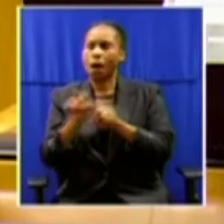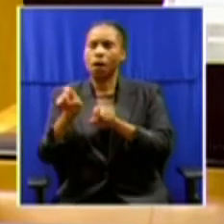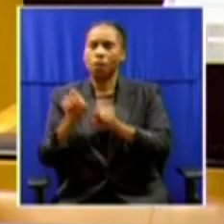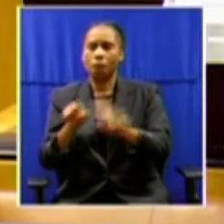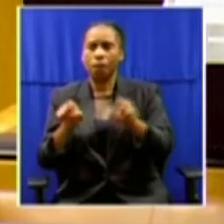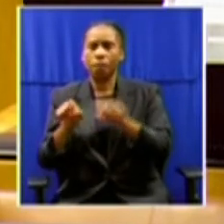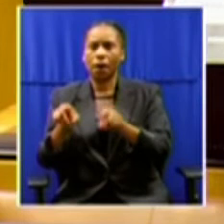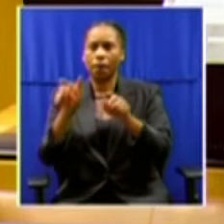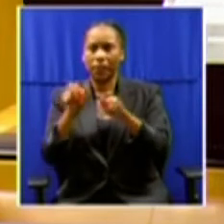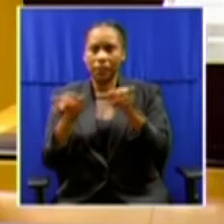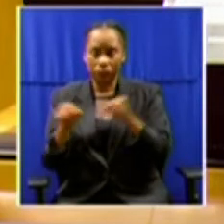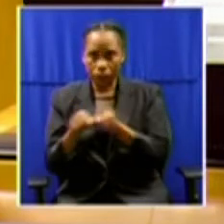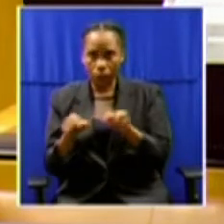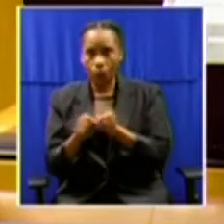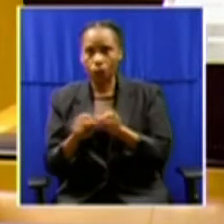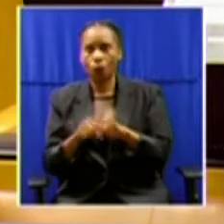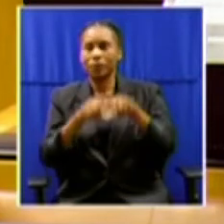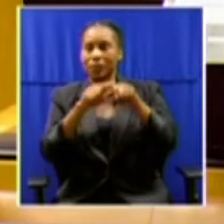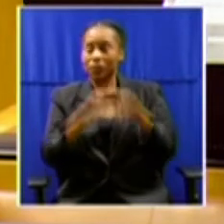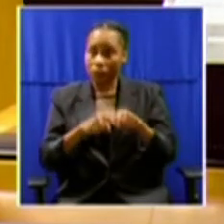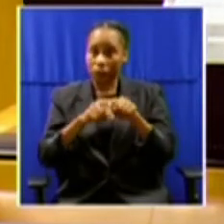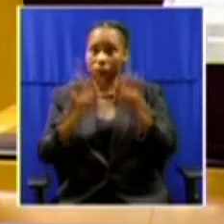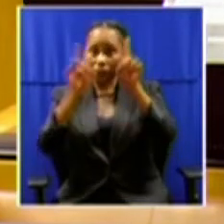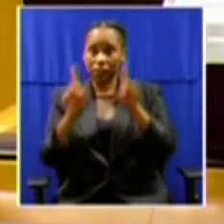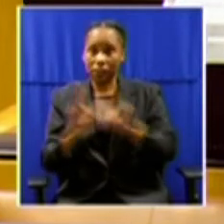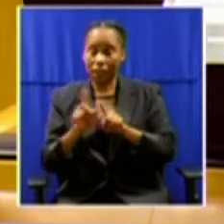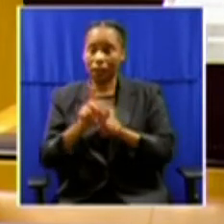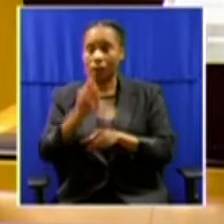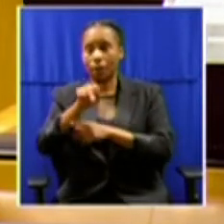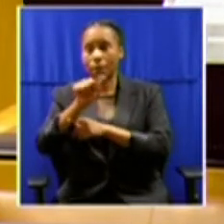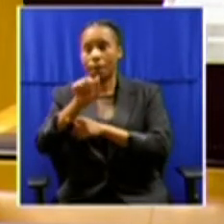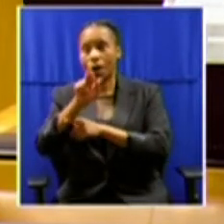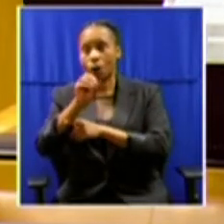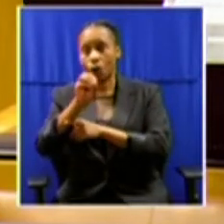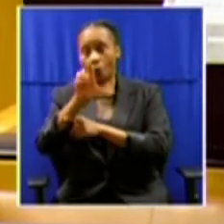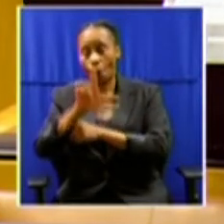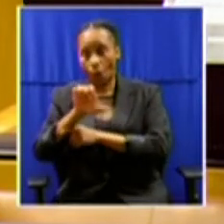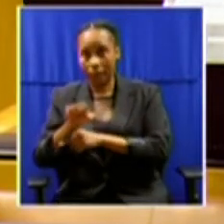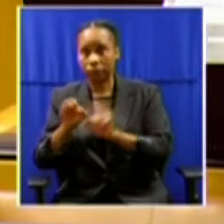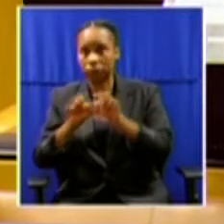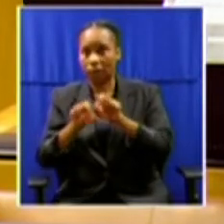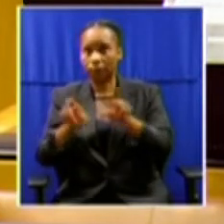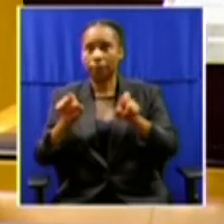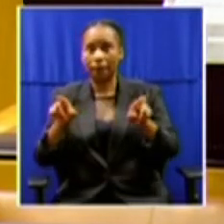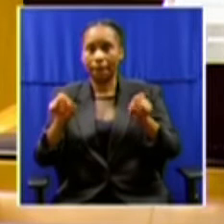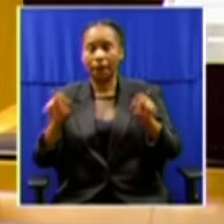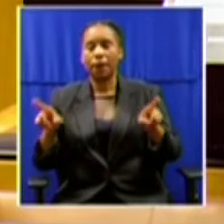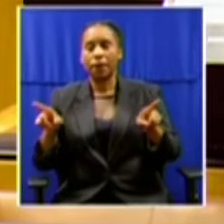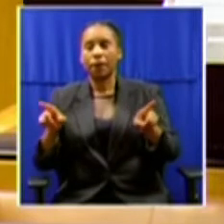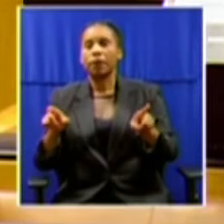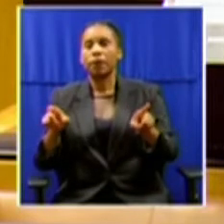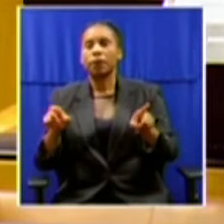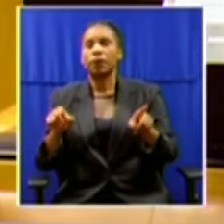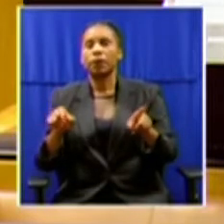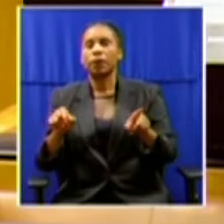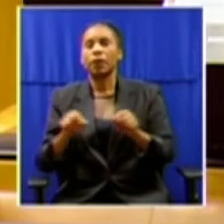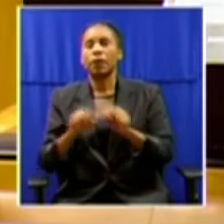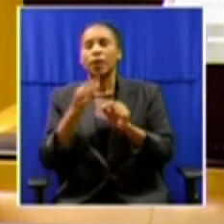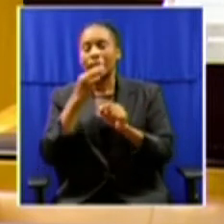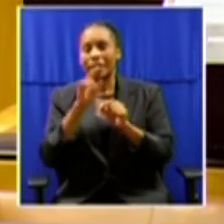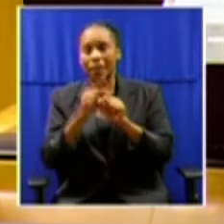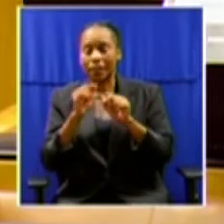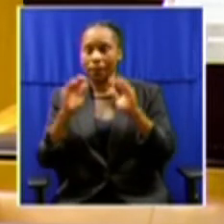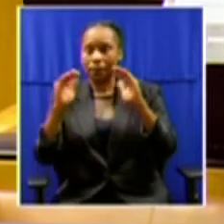on the COVID-19 special parole dispensation, broad temporal relief in reduction of the overall sentence population and levels